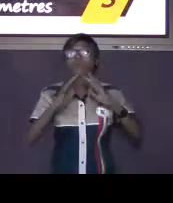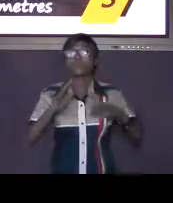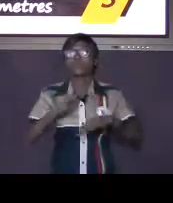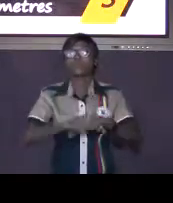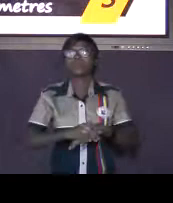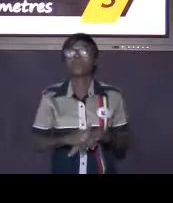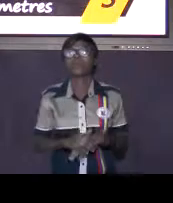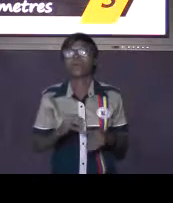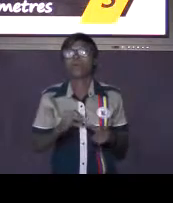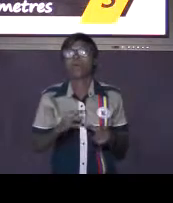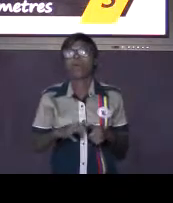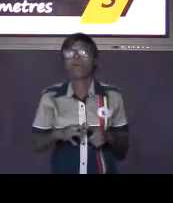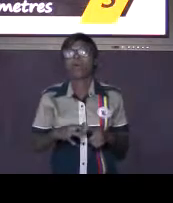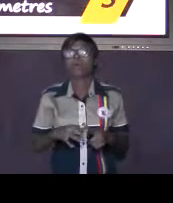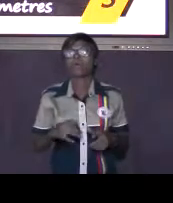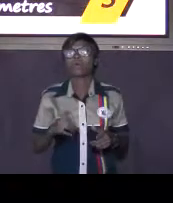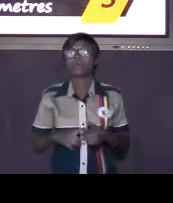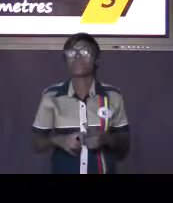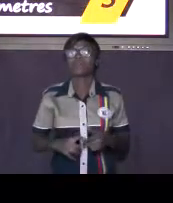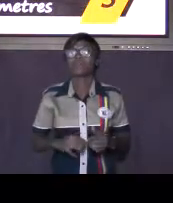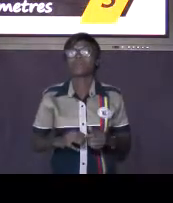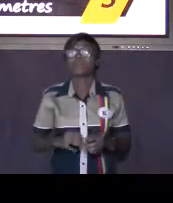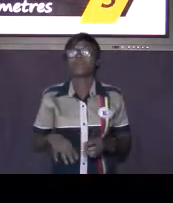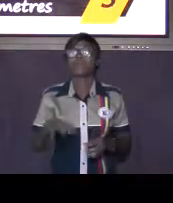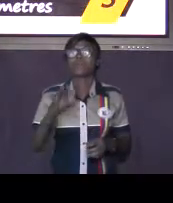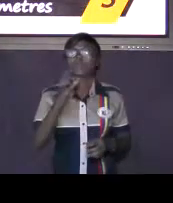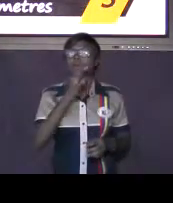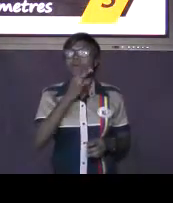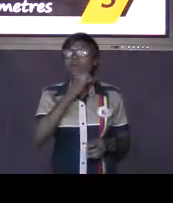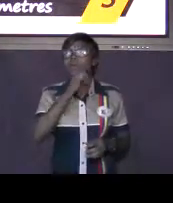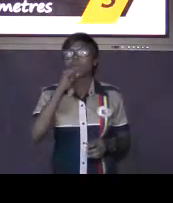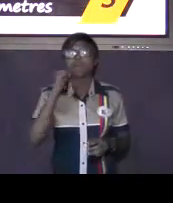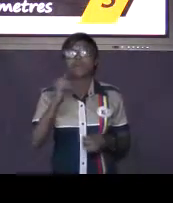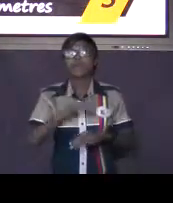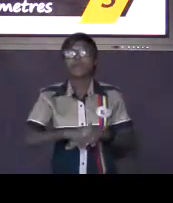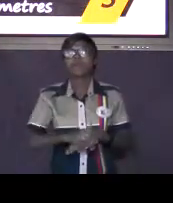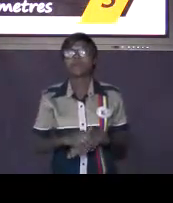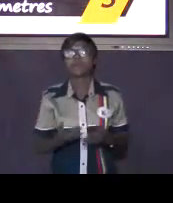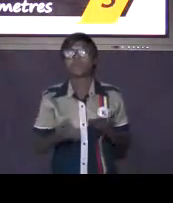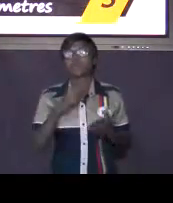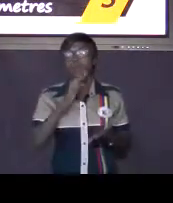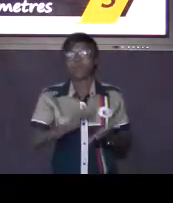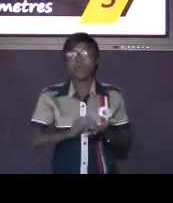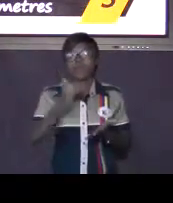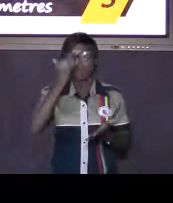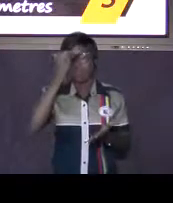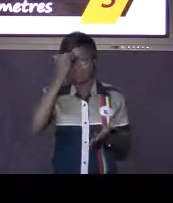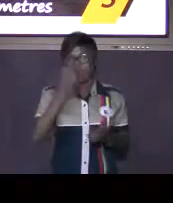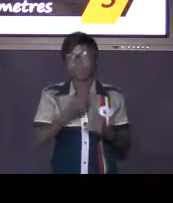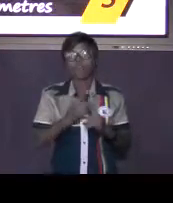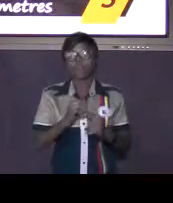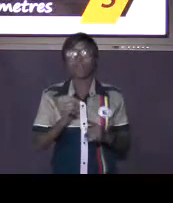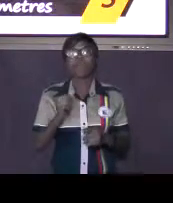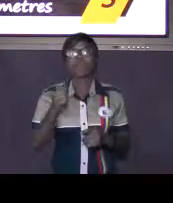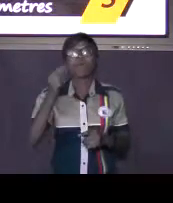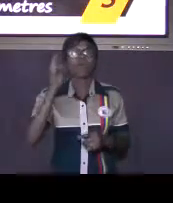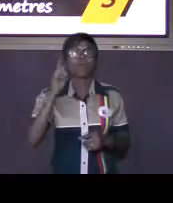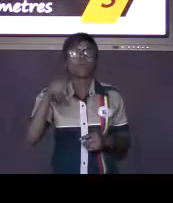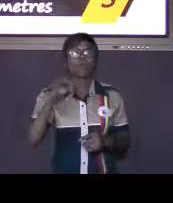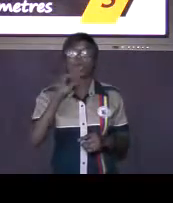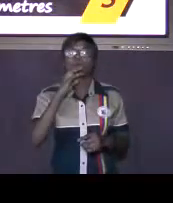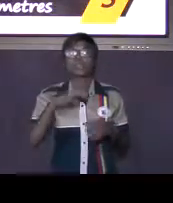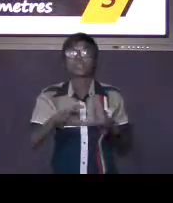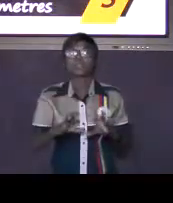agricultural purposes, or business purposes. It is common, perhaps you've learned in Uncle Popo's class, that one of the causes